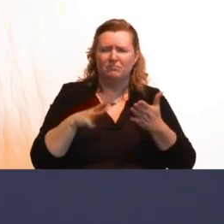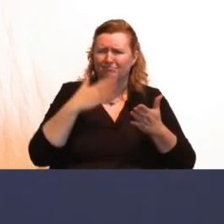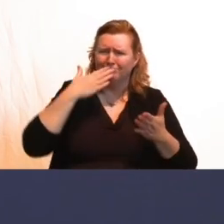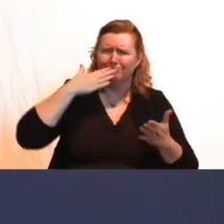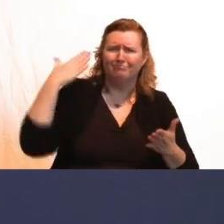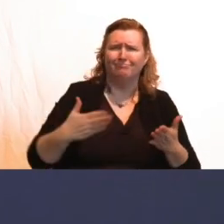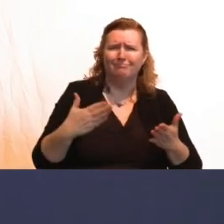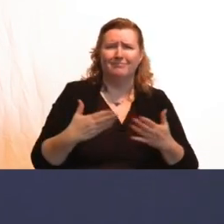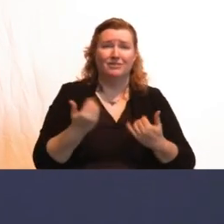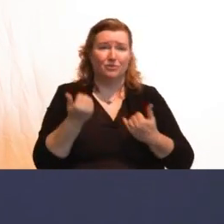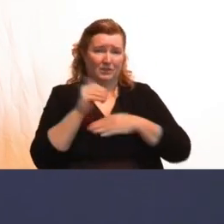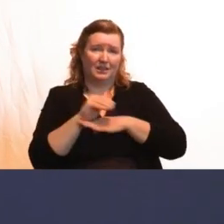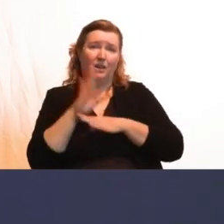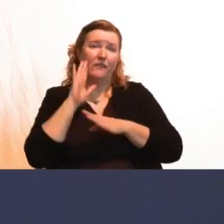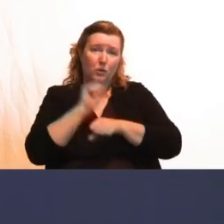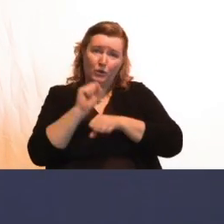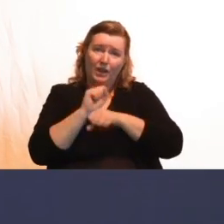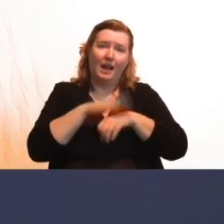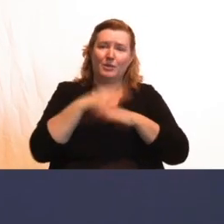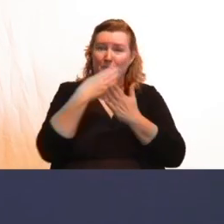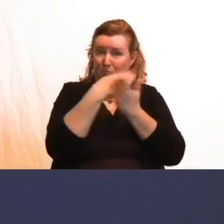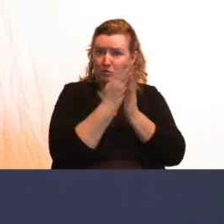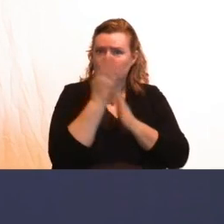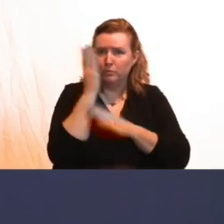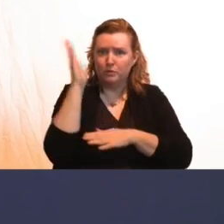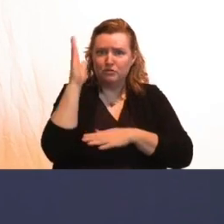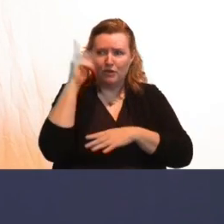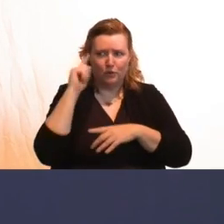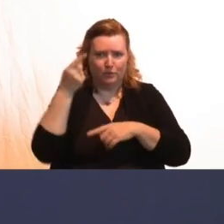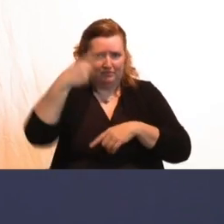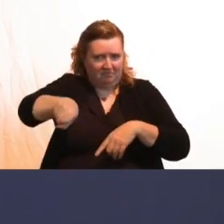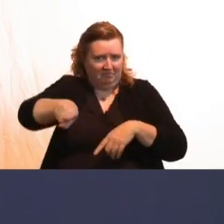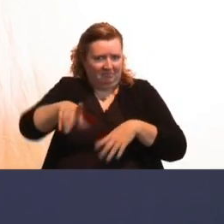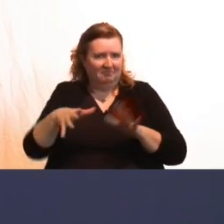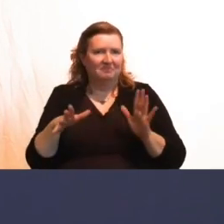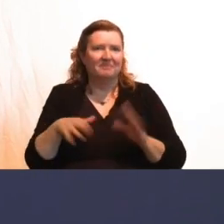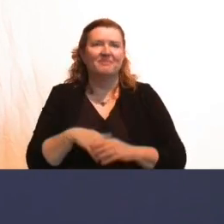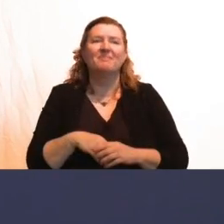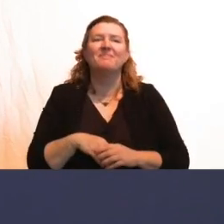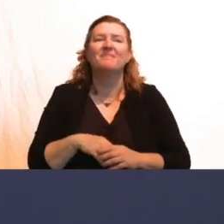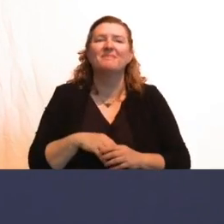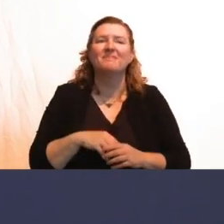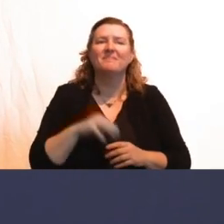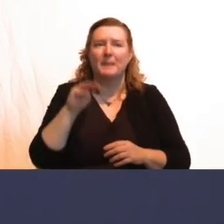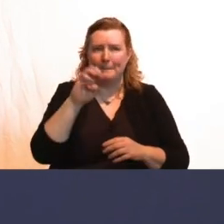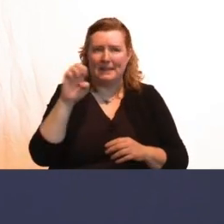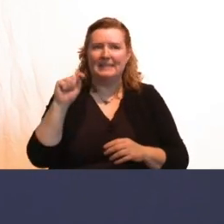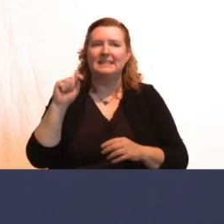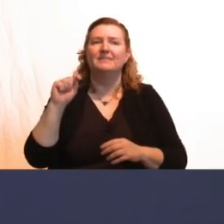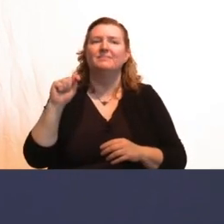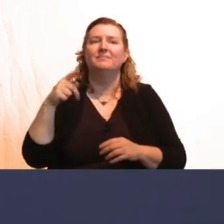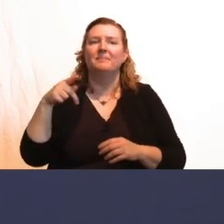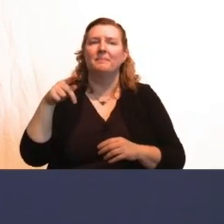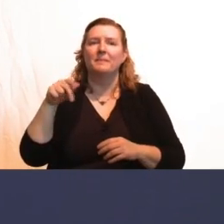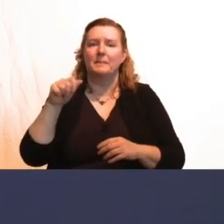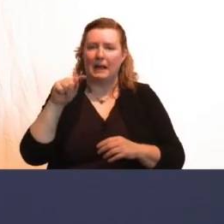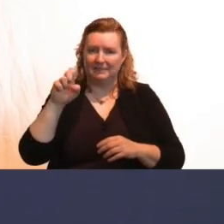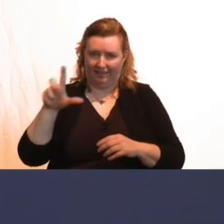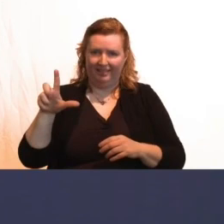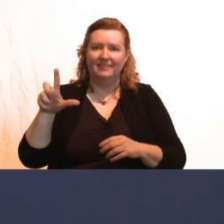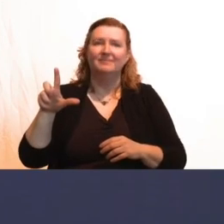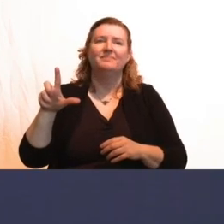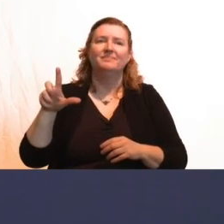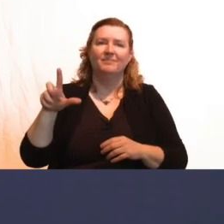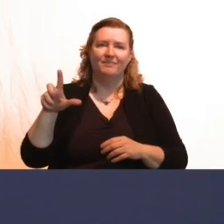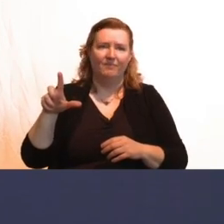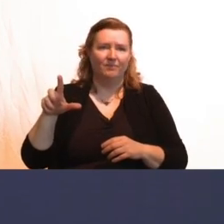saw, who spoke to literally every one of those 1,000 family members that I spoke to separately. To each and every one of them, and I want